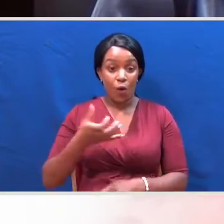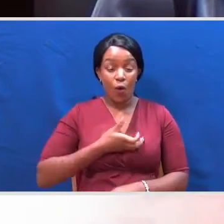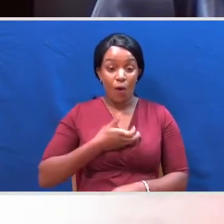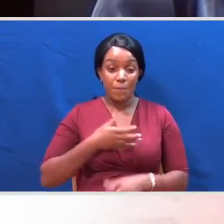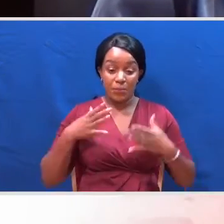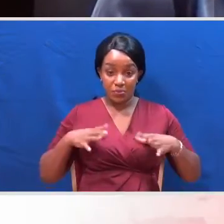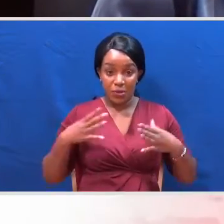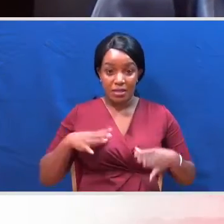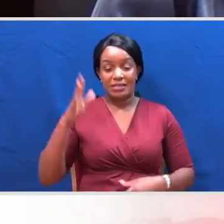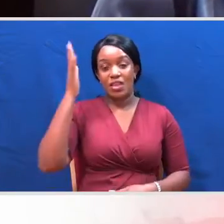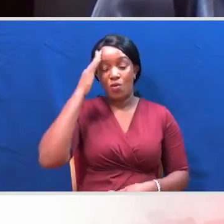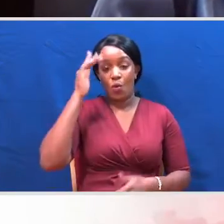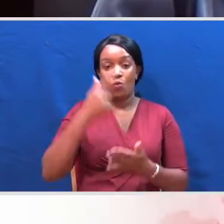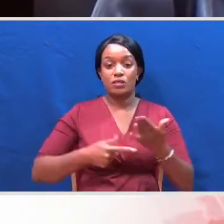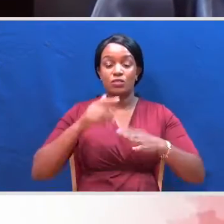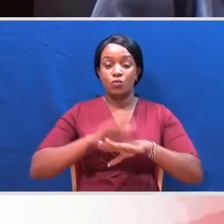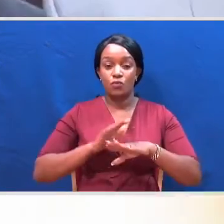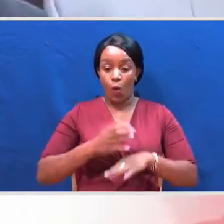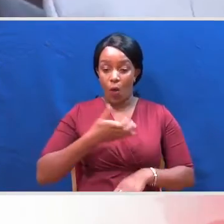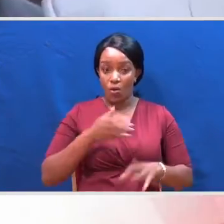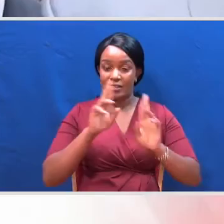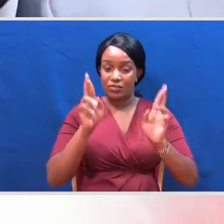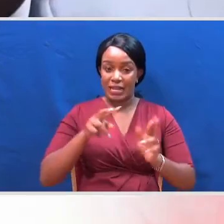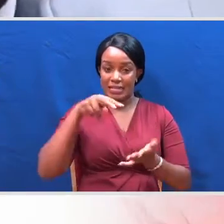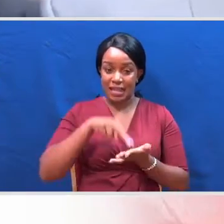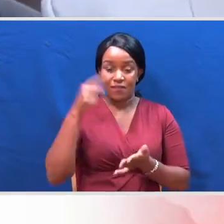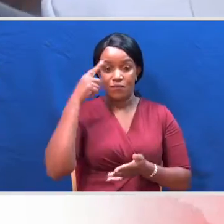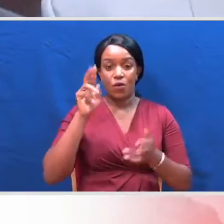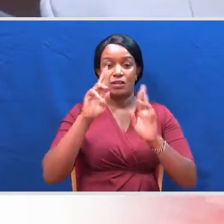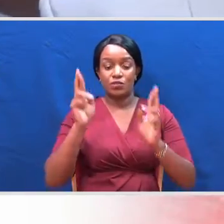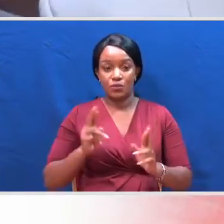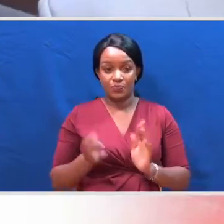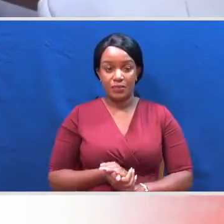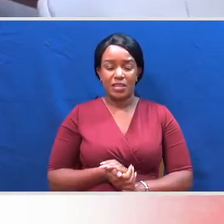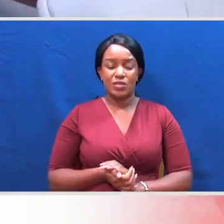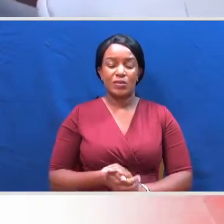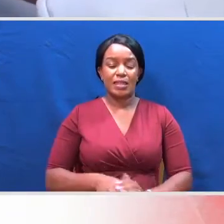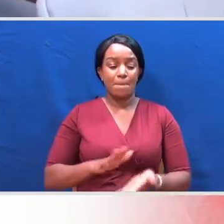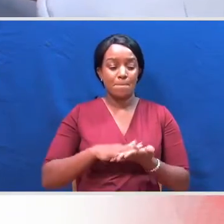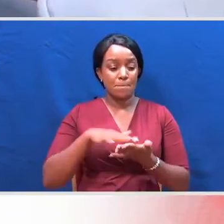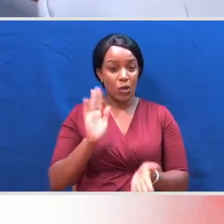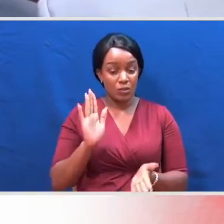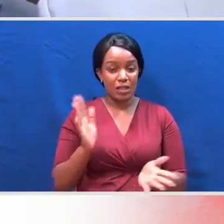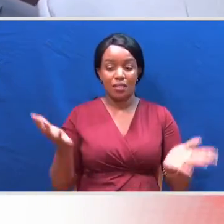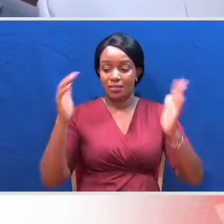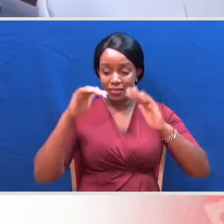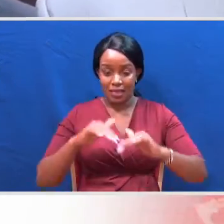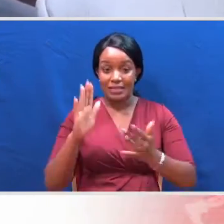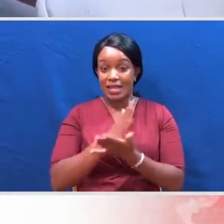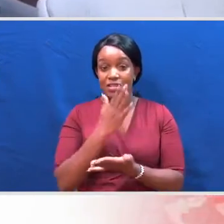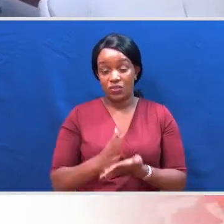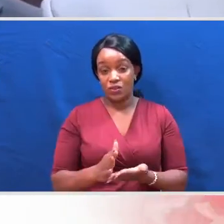for the region and they will stand with the region. It was the most attended session. Actually for the